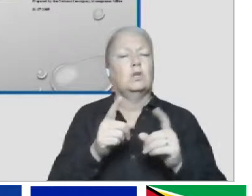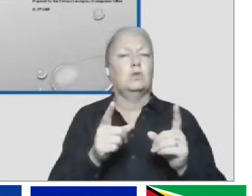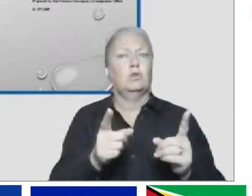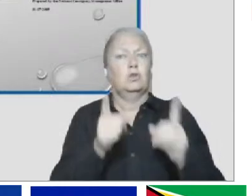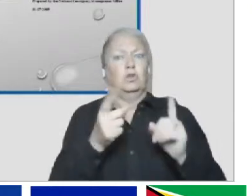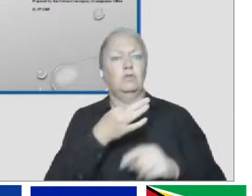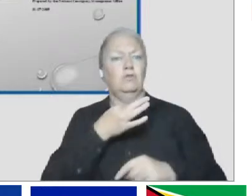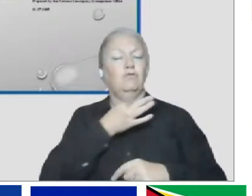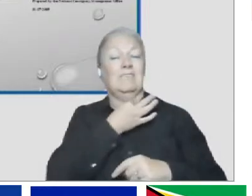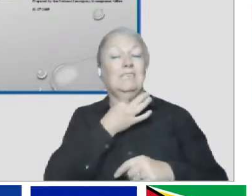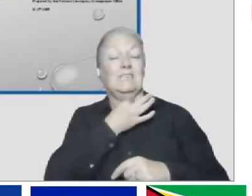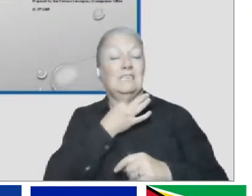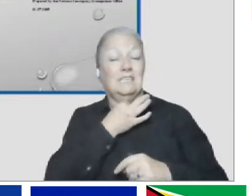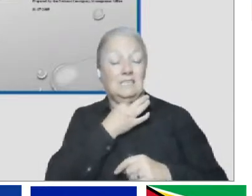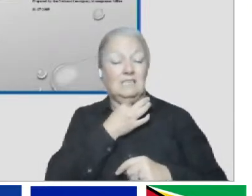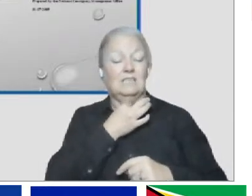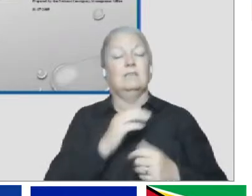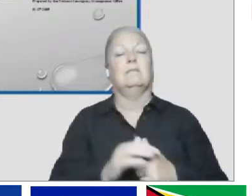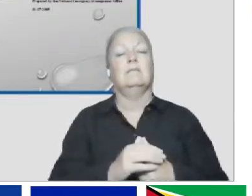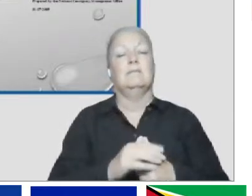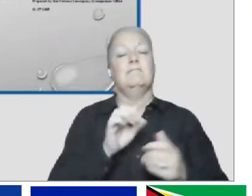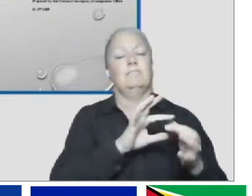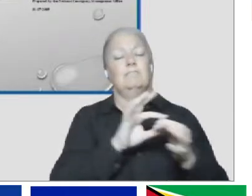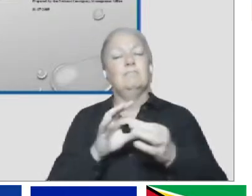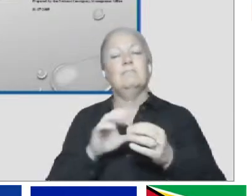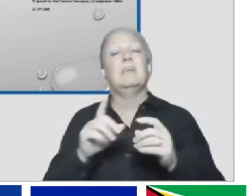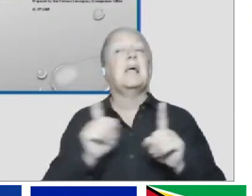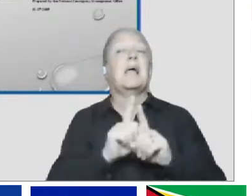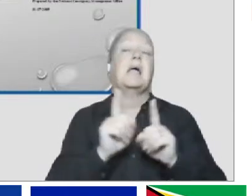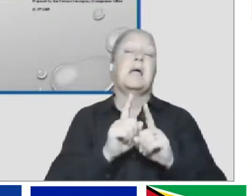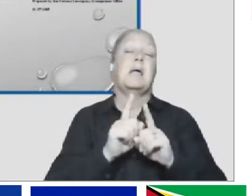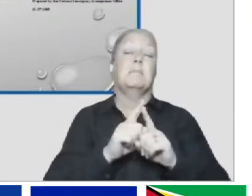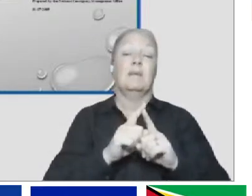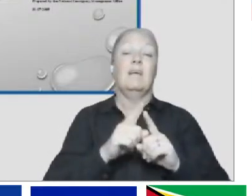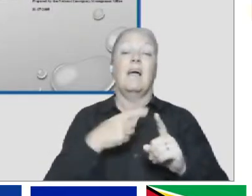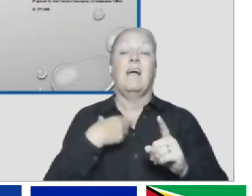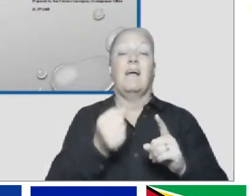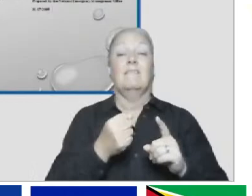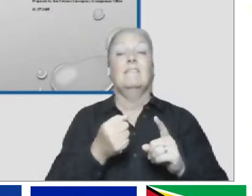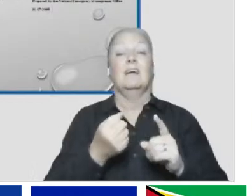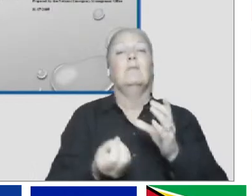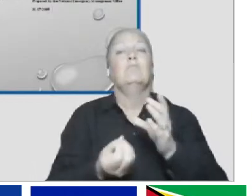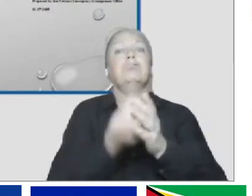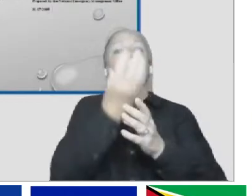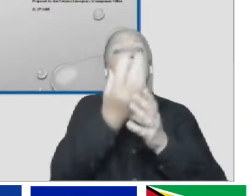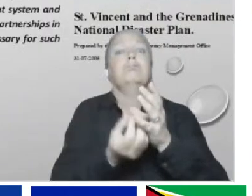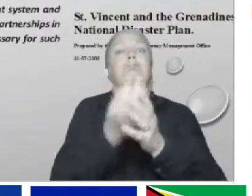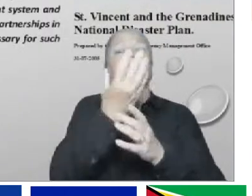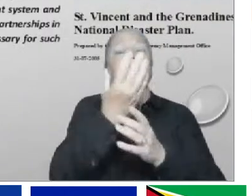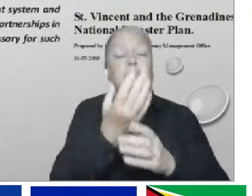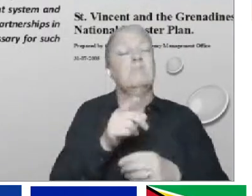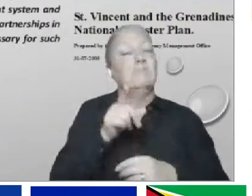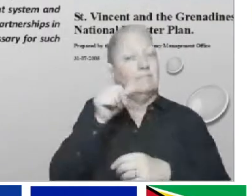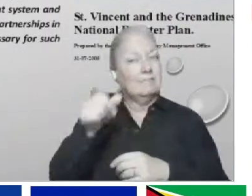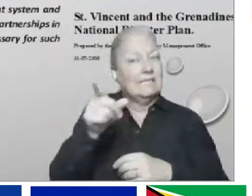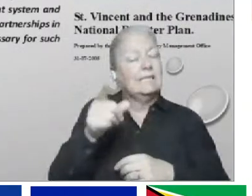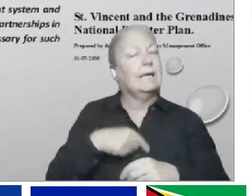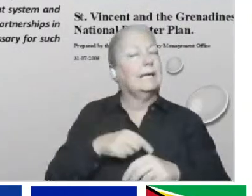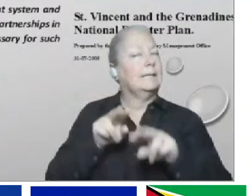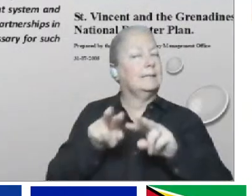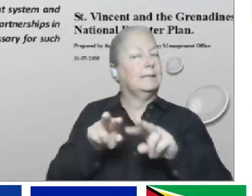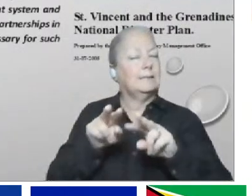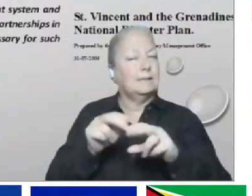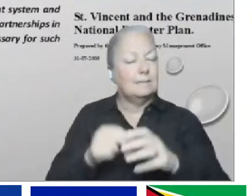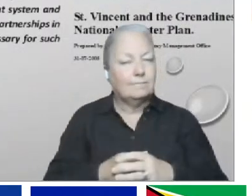active volcano located in the hurricane belt. The NEMO had trained a large and varied cadre